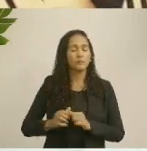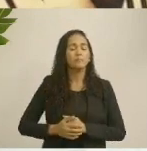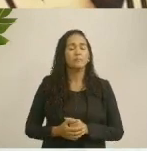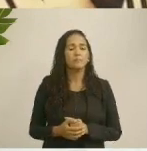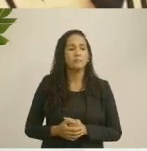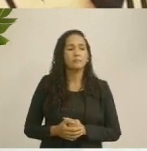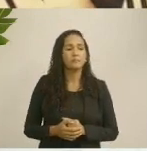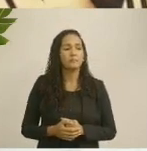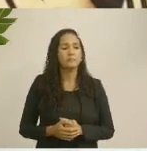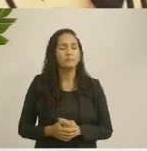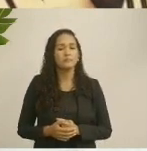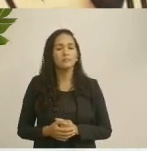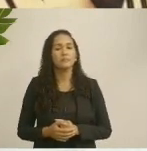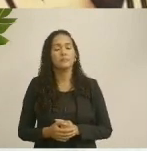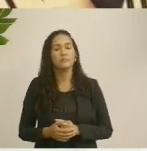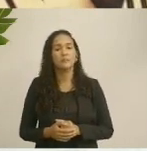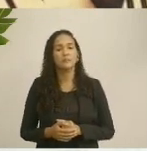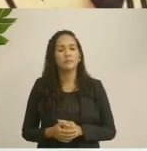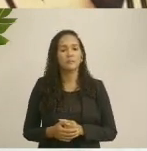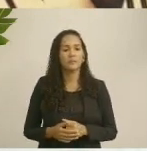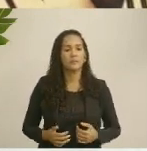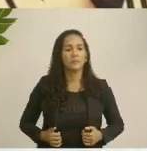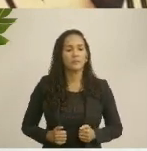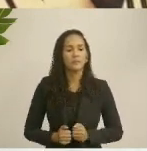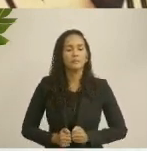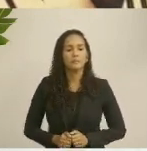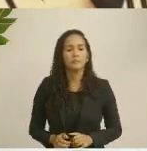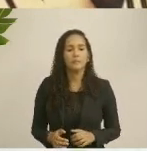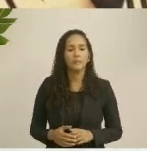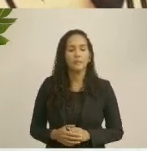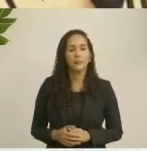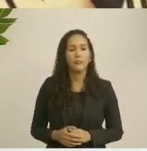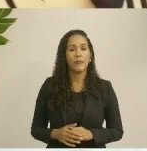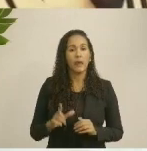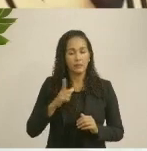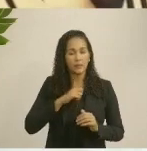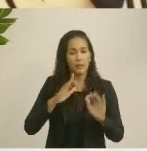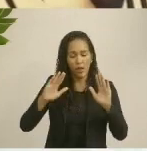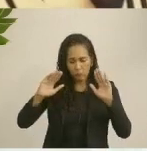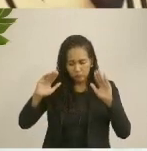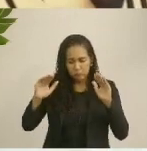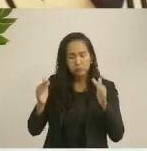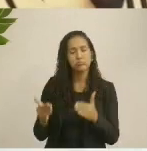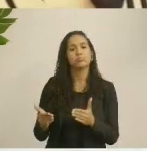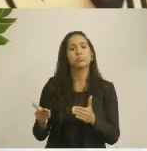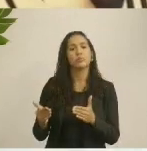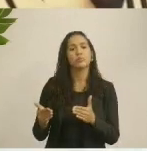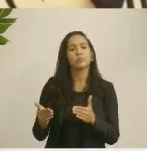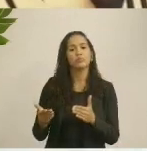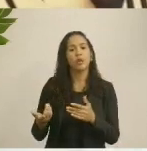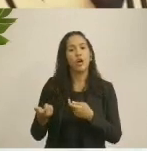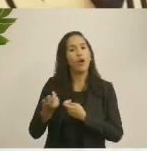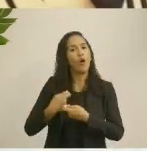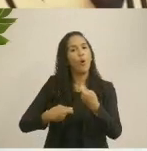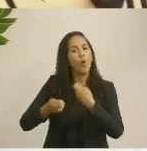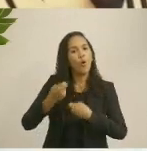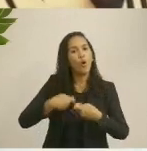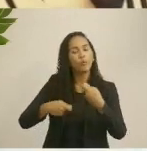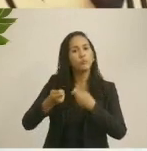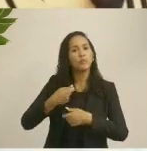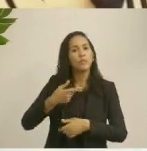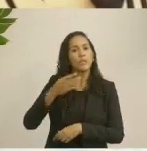really key emerging economies, the dynamic centers of thinking, and